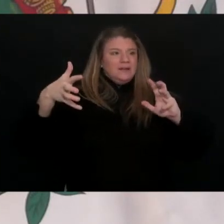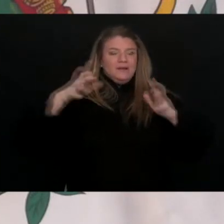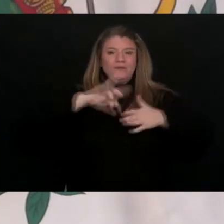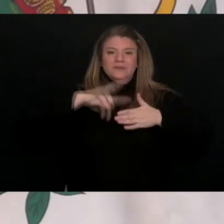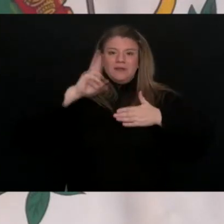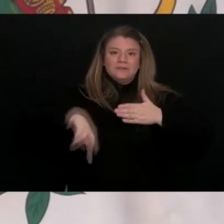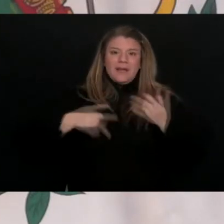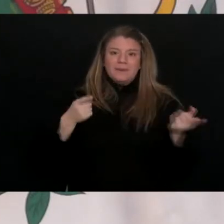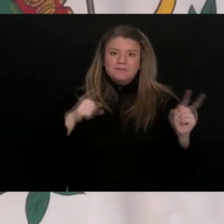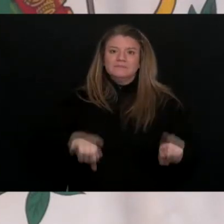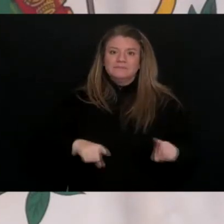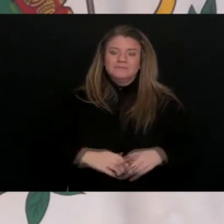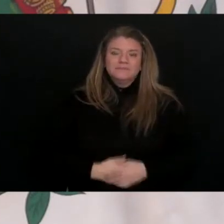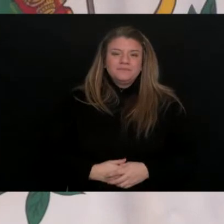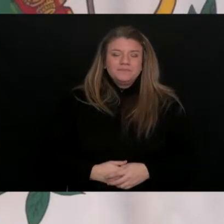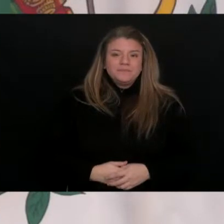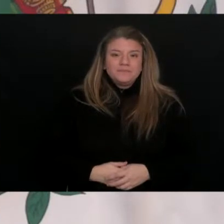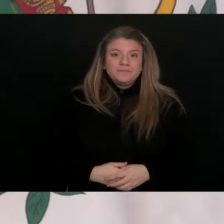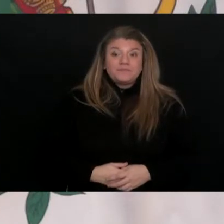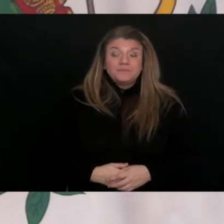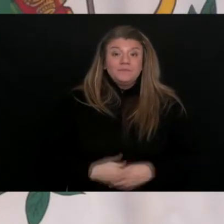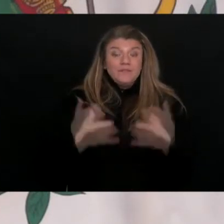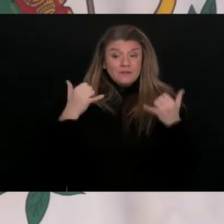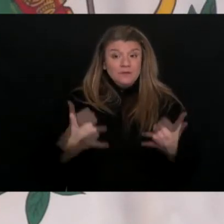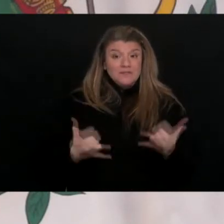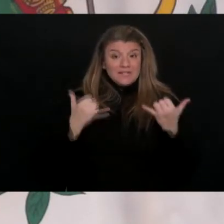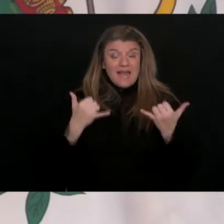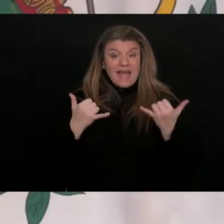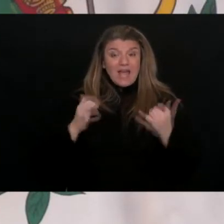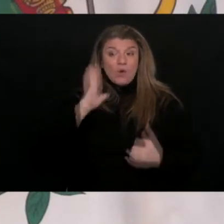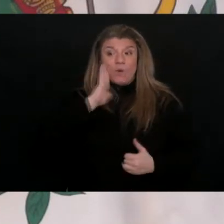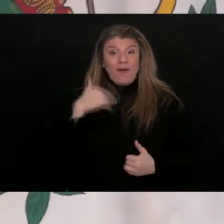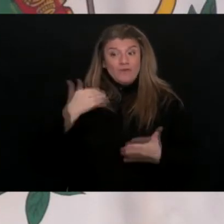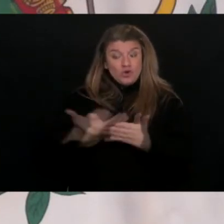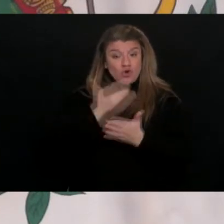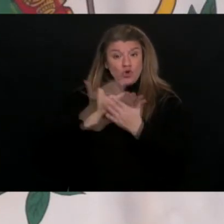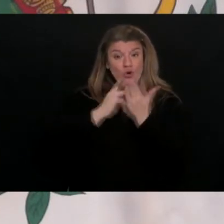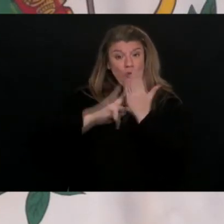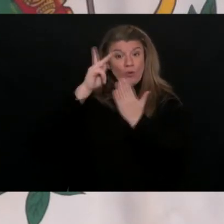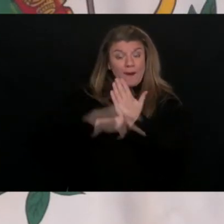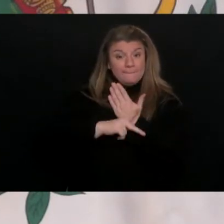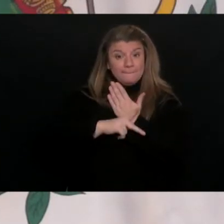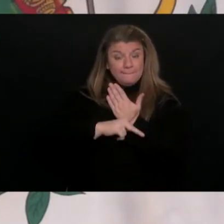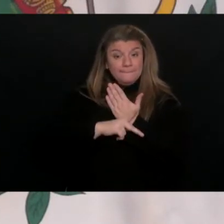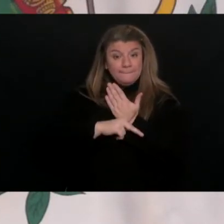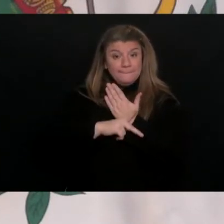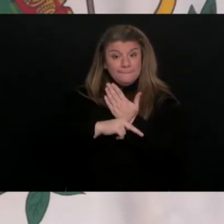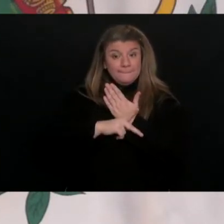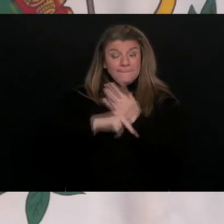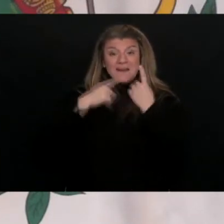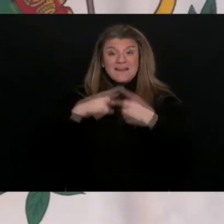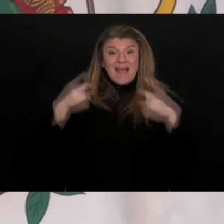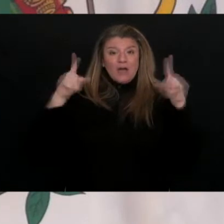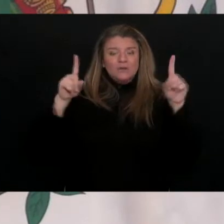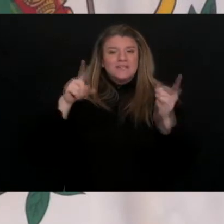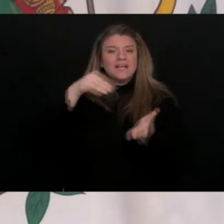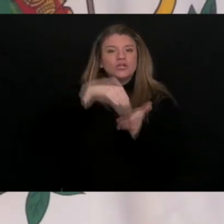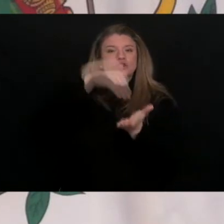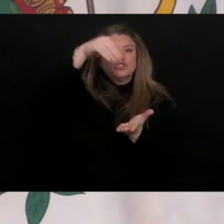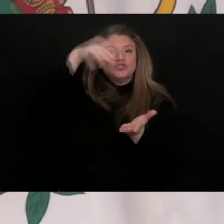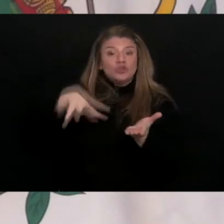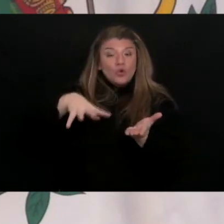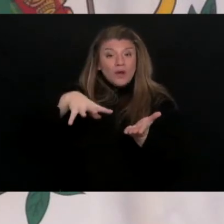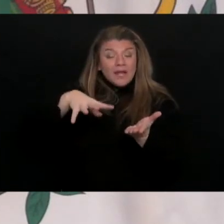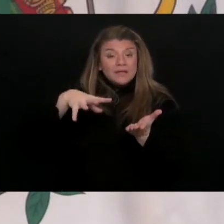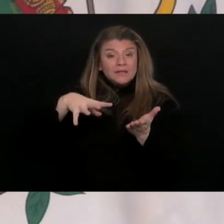results. So today we're going to be launching a new program, and it's a student-powered program